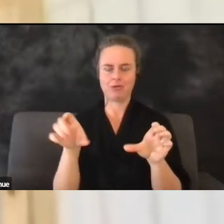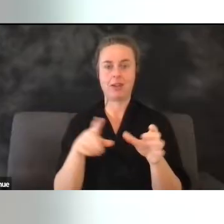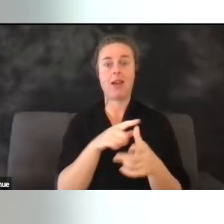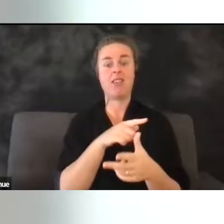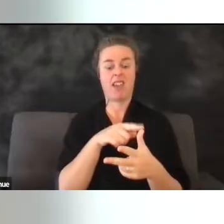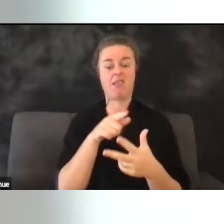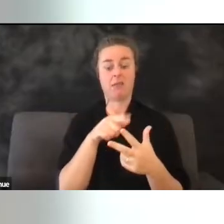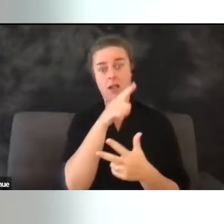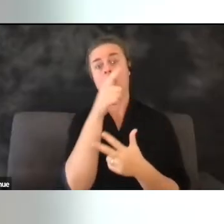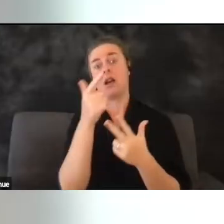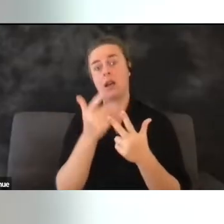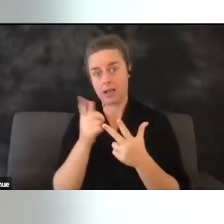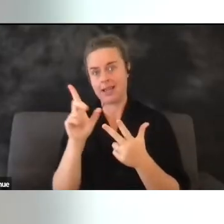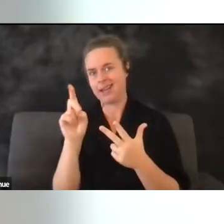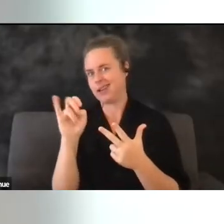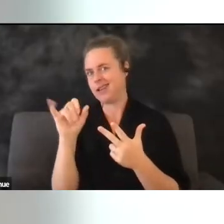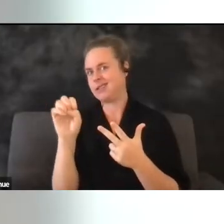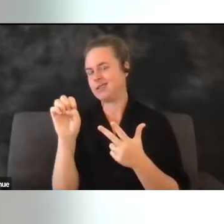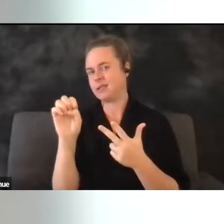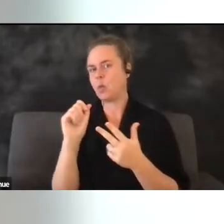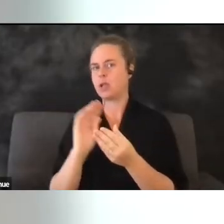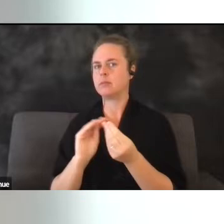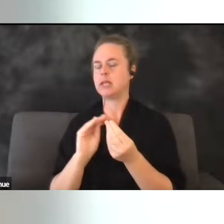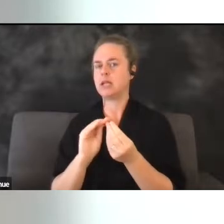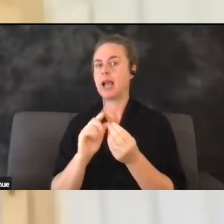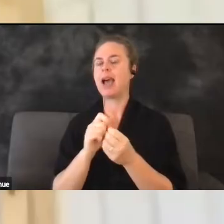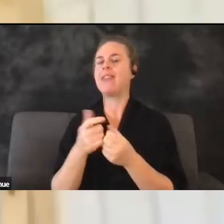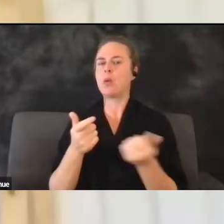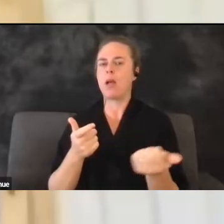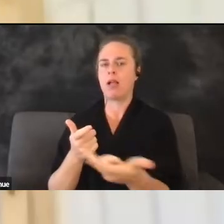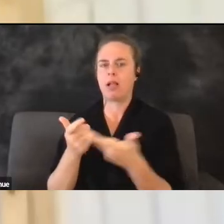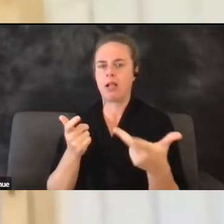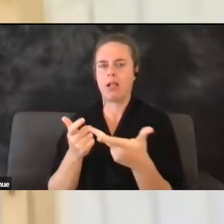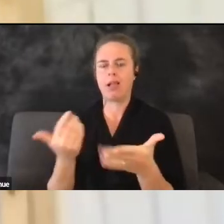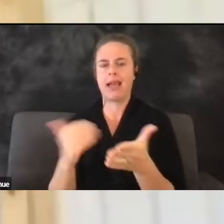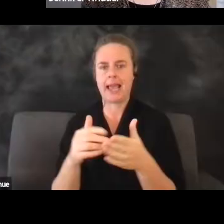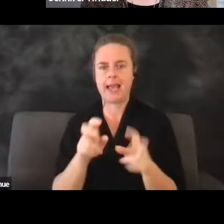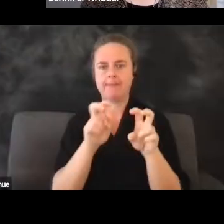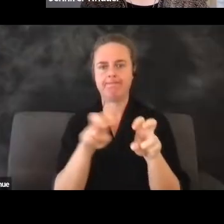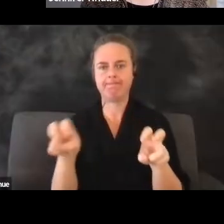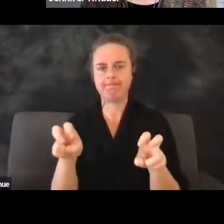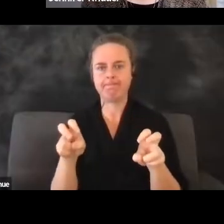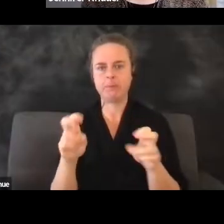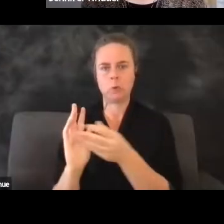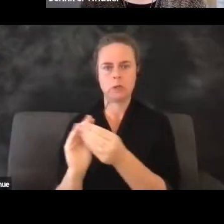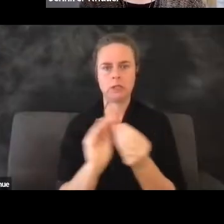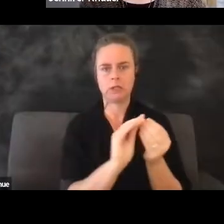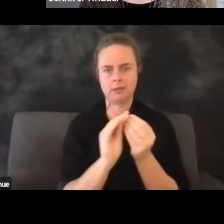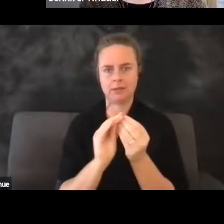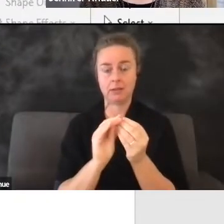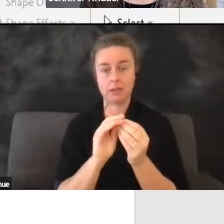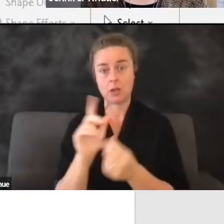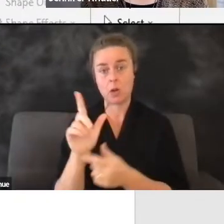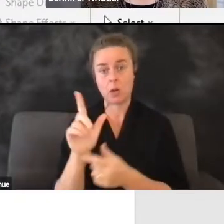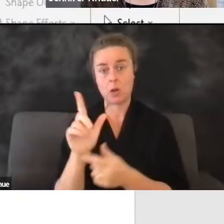questions. Does that help? Yes, it does. Thank you. And thank you so much, Erin. Laurel, are you ready to come to our virtual